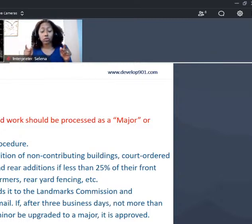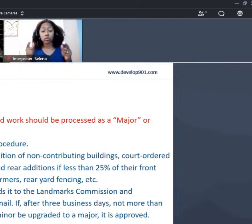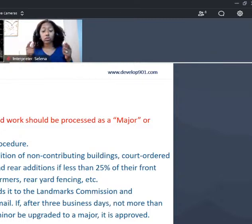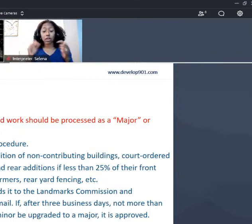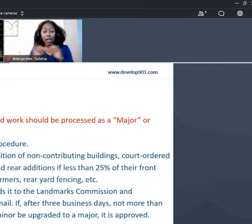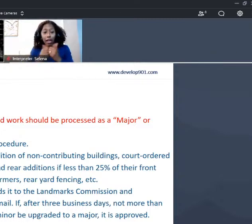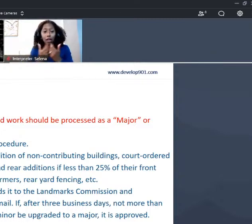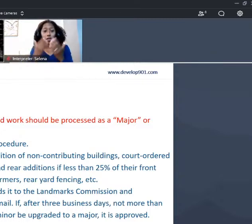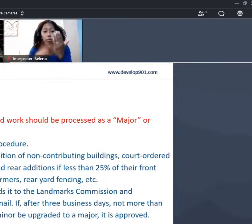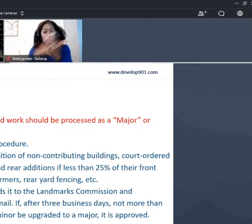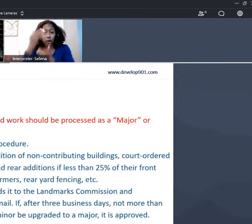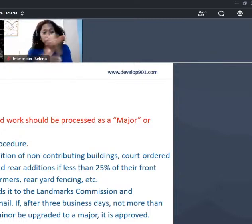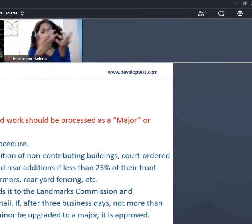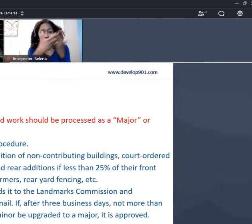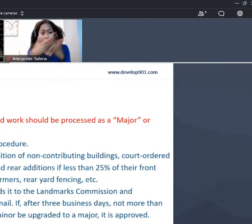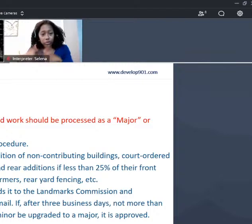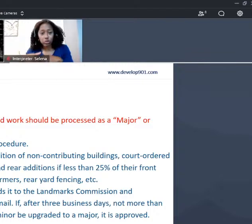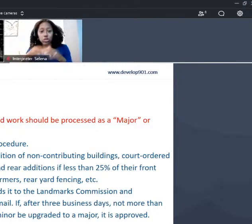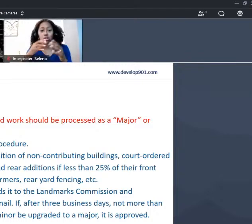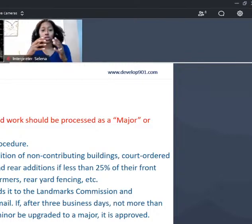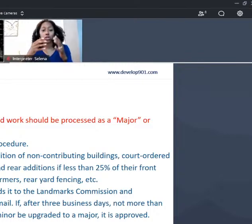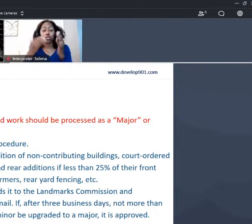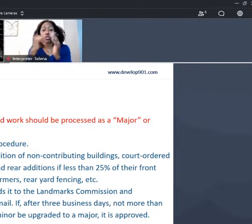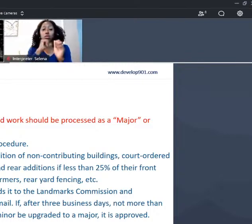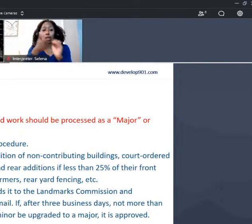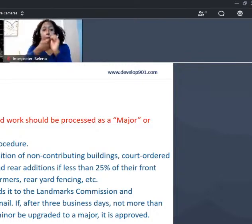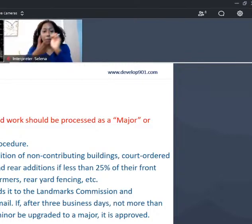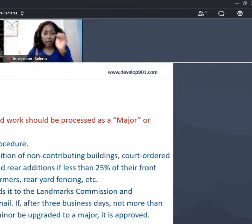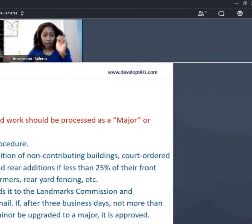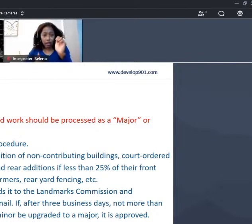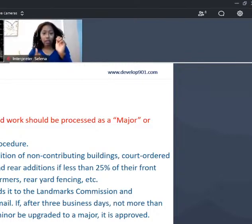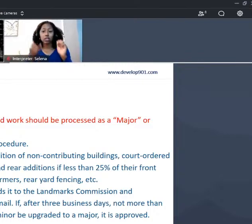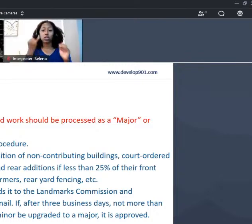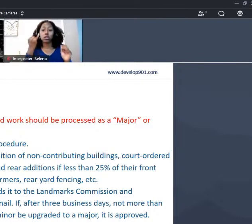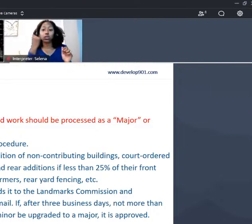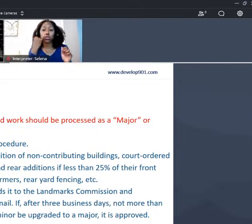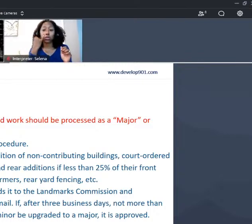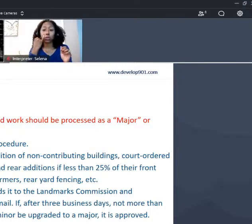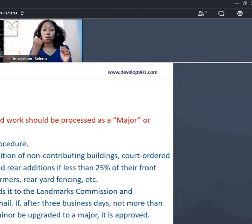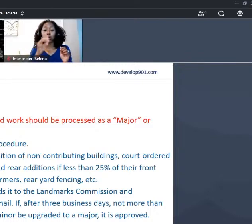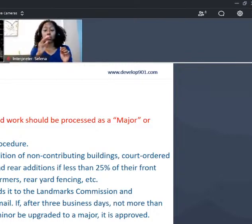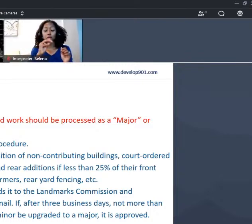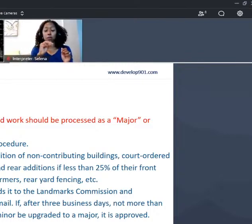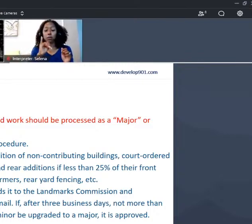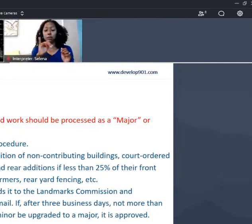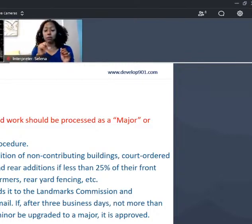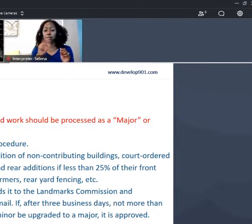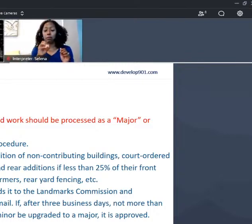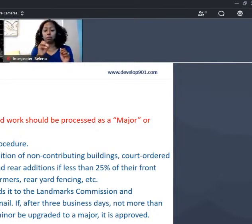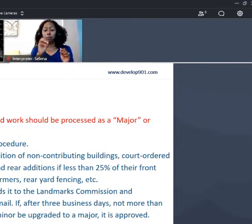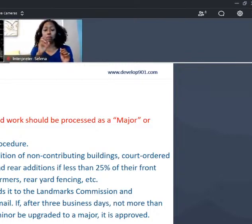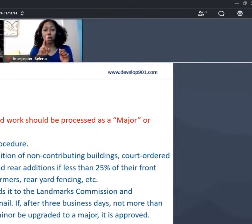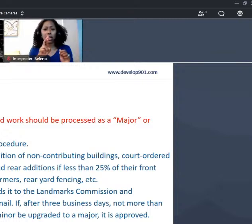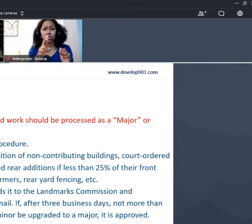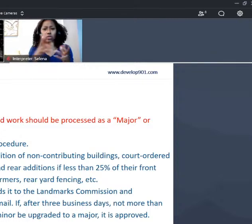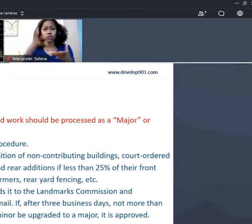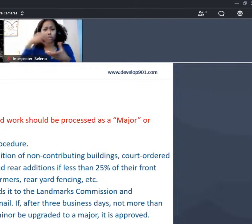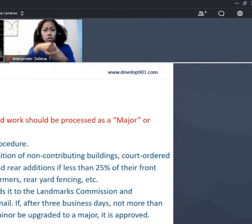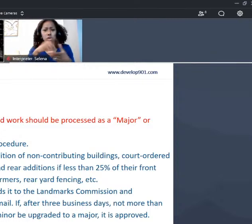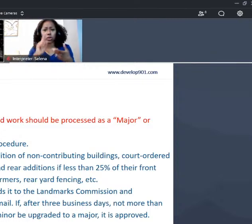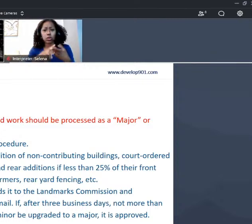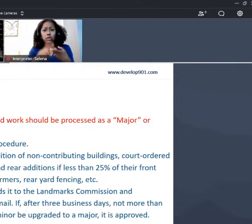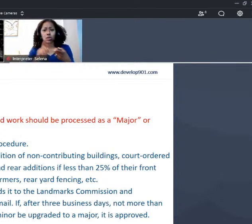not been addressed. So what are eligible for minor? Those are the things that staff can review. Minors include demolition